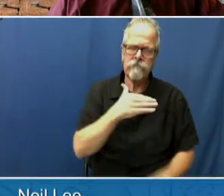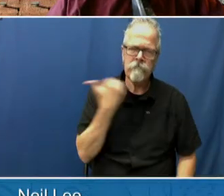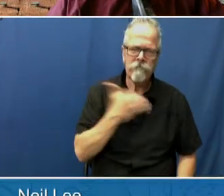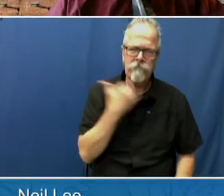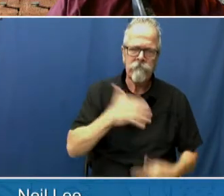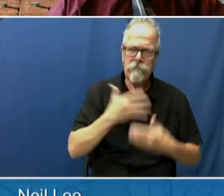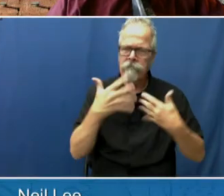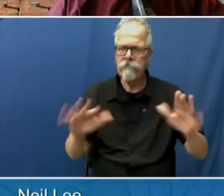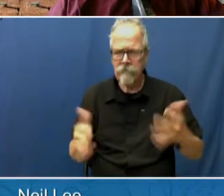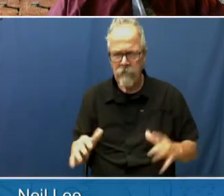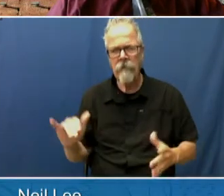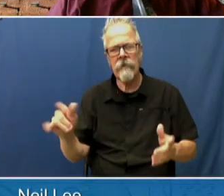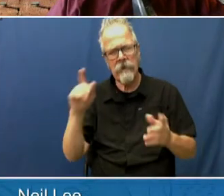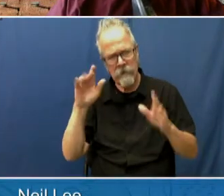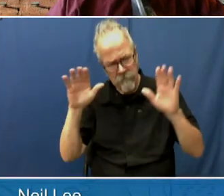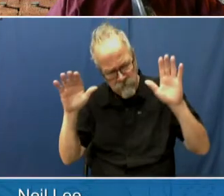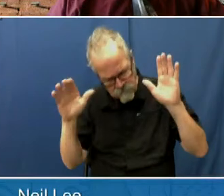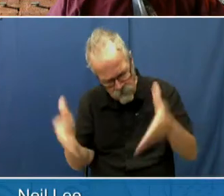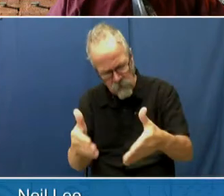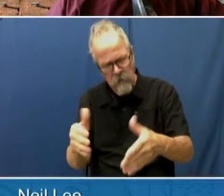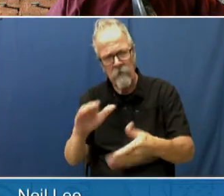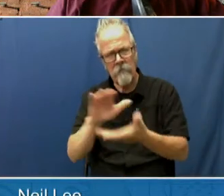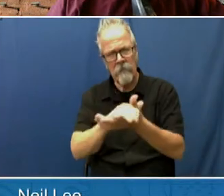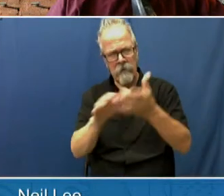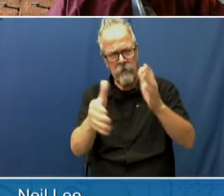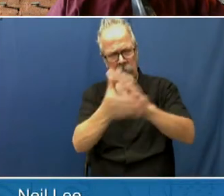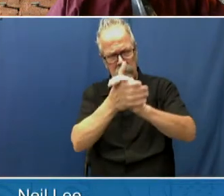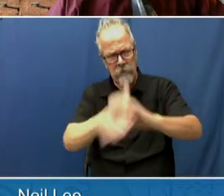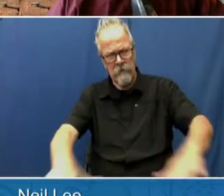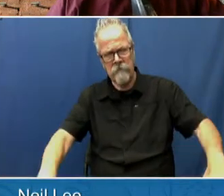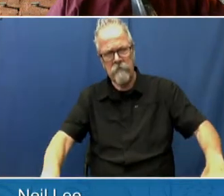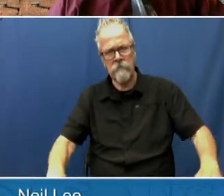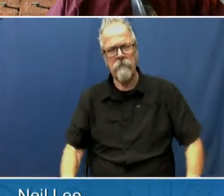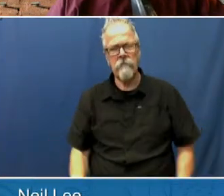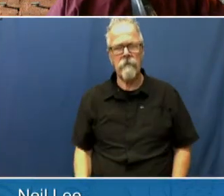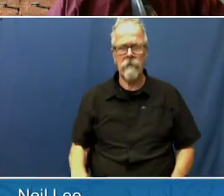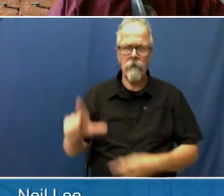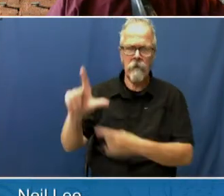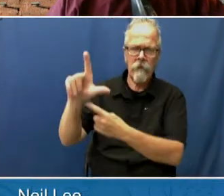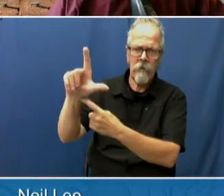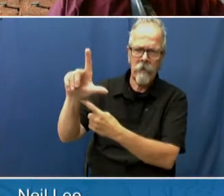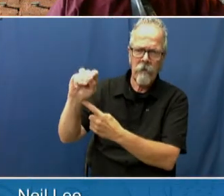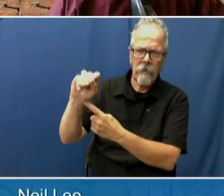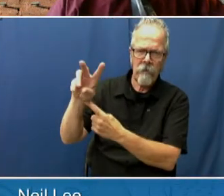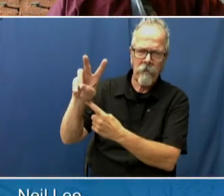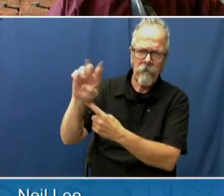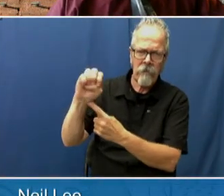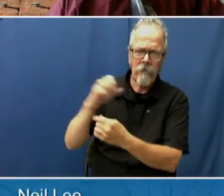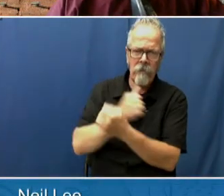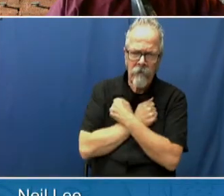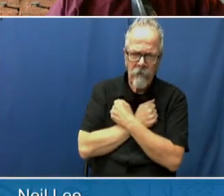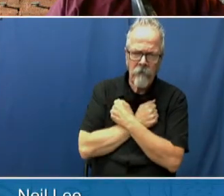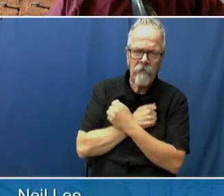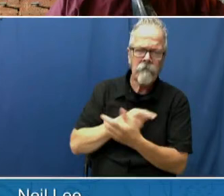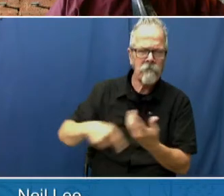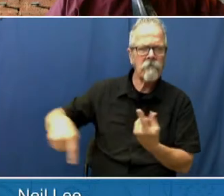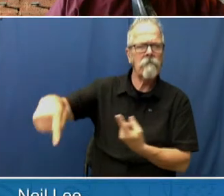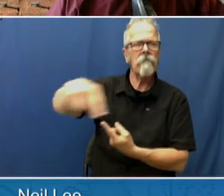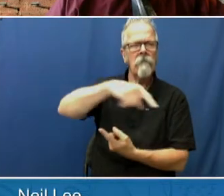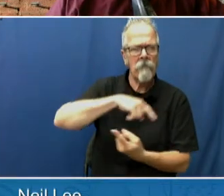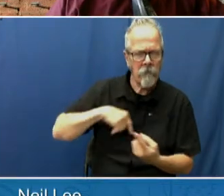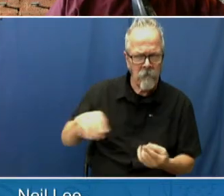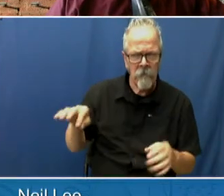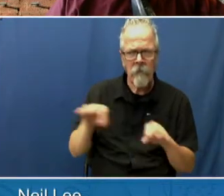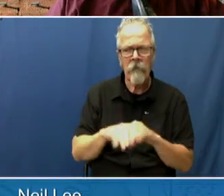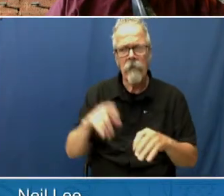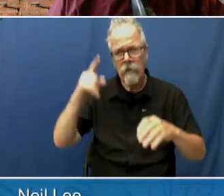other instead. Let's spread some love. Let's look at the bigger picture. Let's work together and